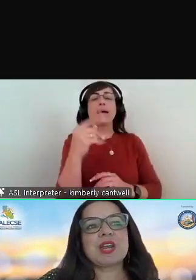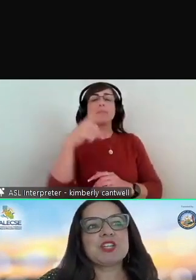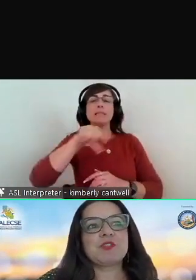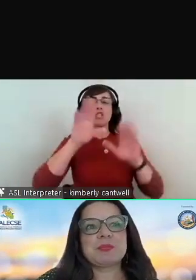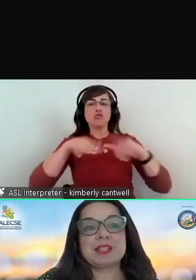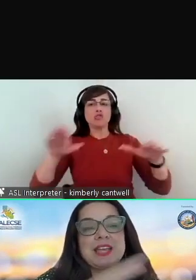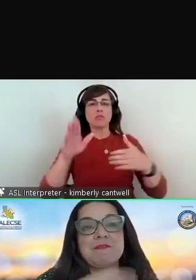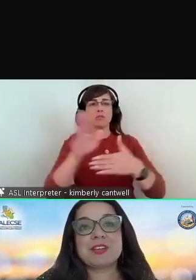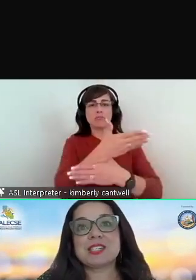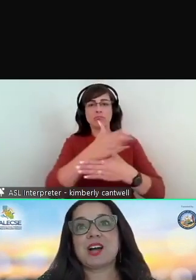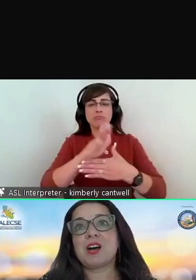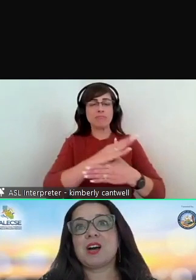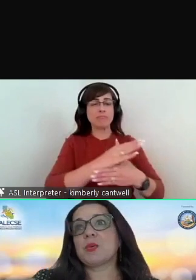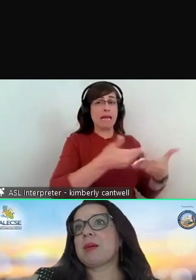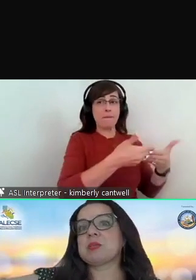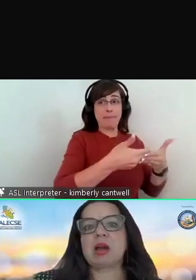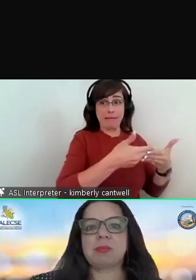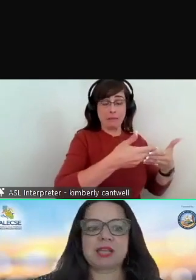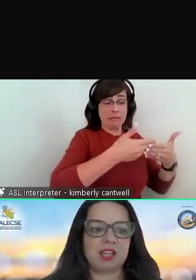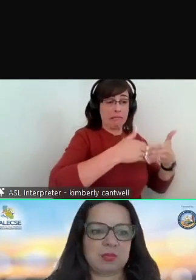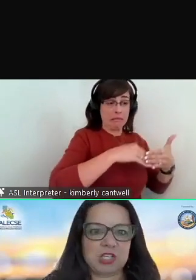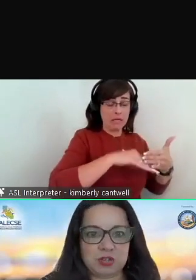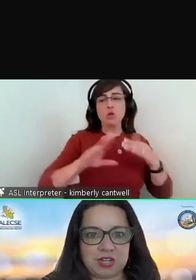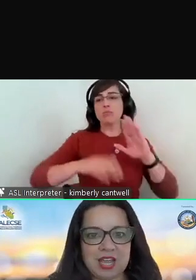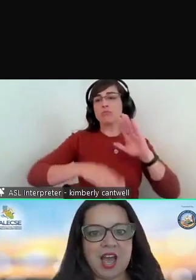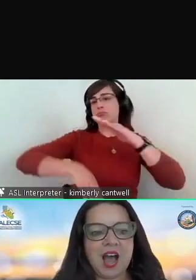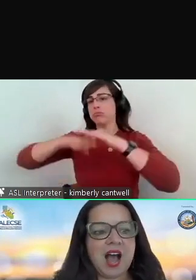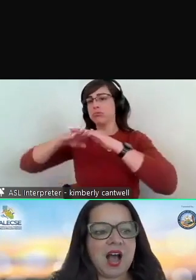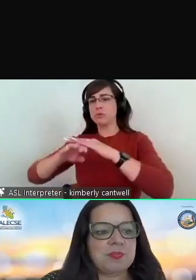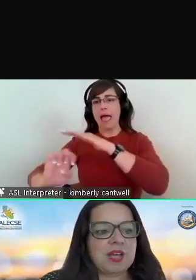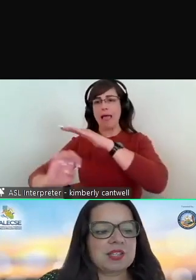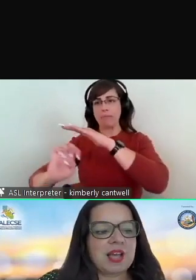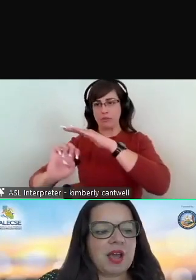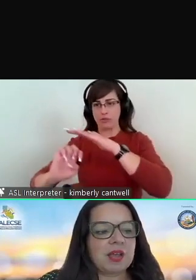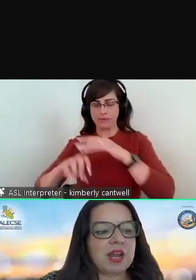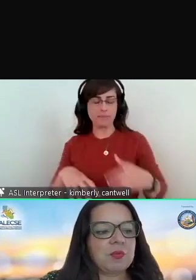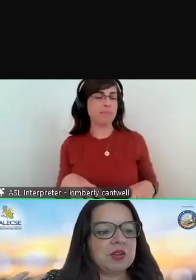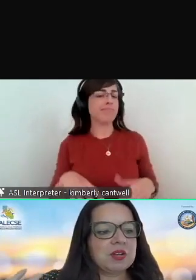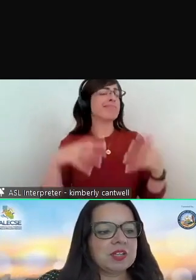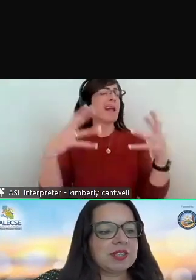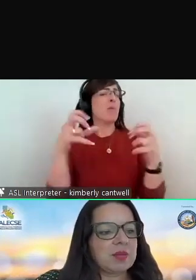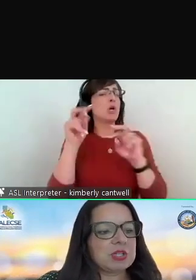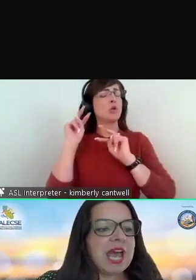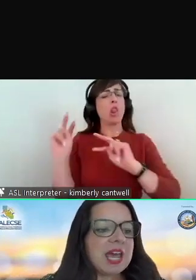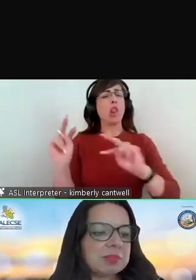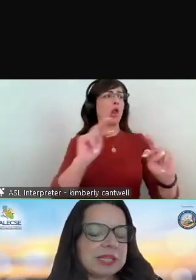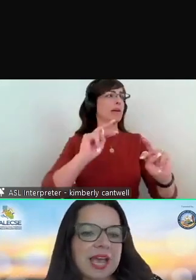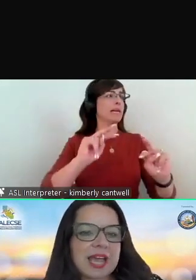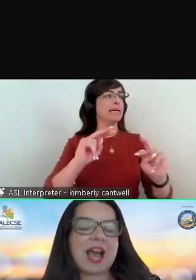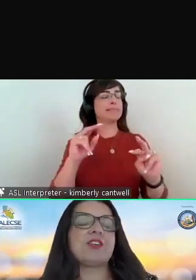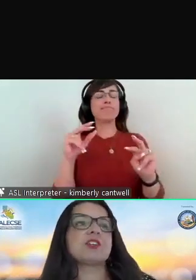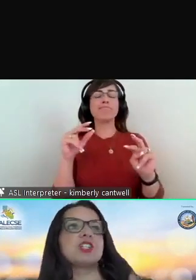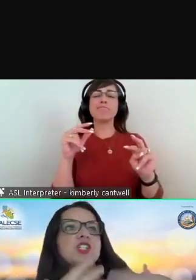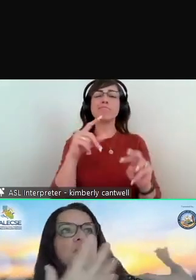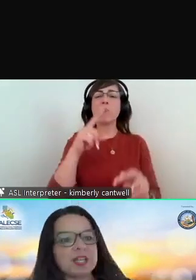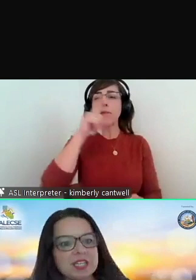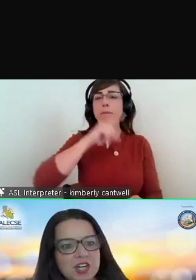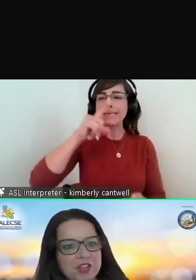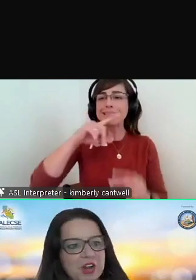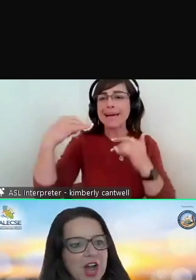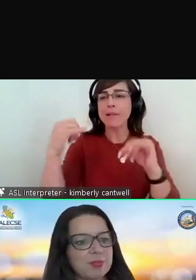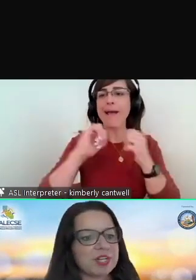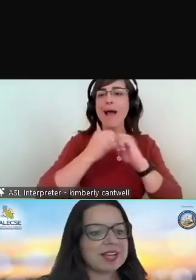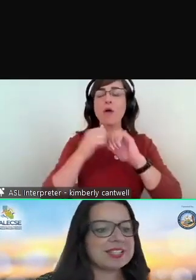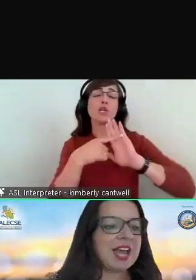children range from infants all the way up to probably elementary. And I want you to look at the pretend play, how they're showing each